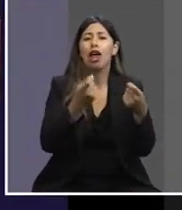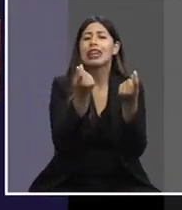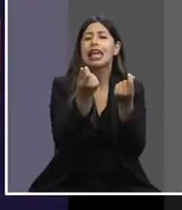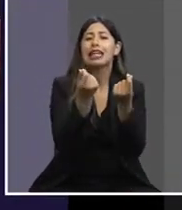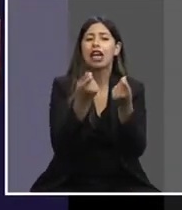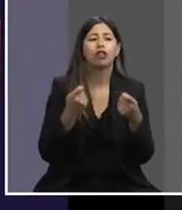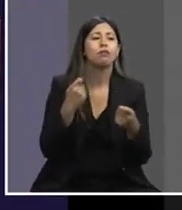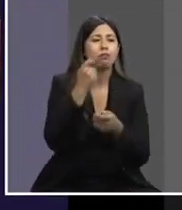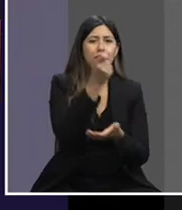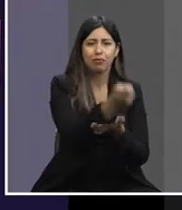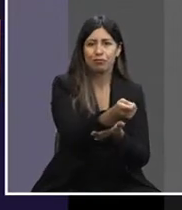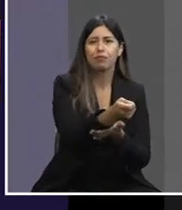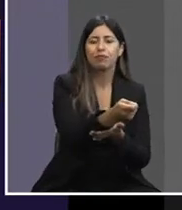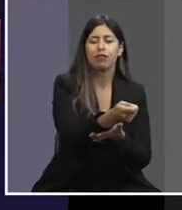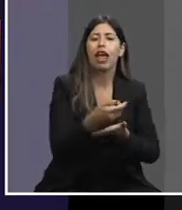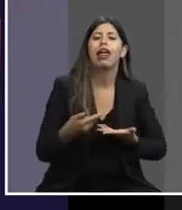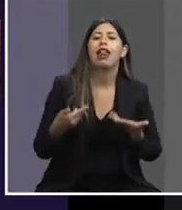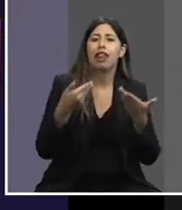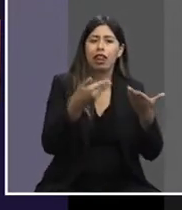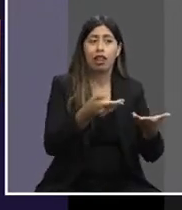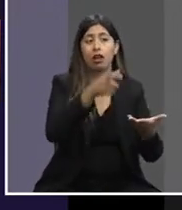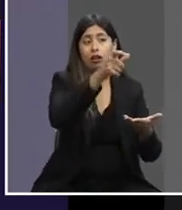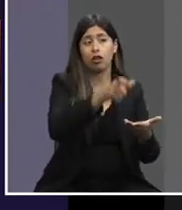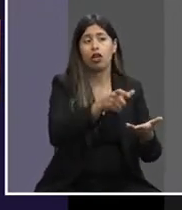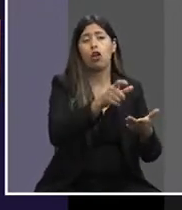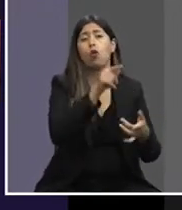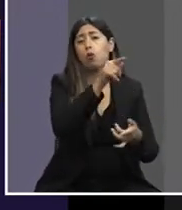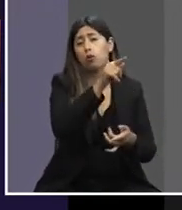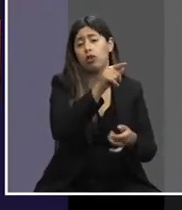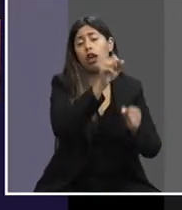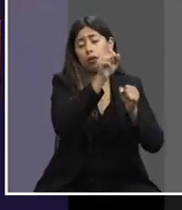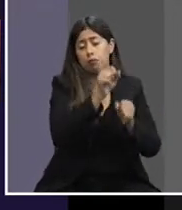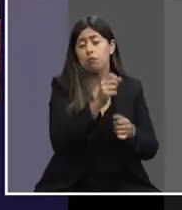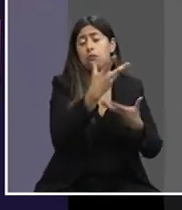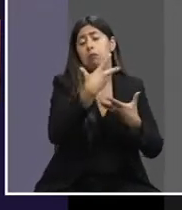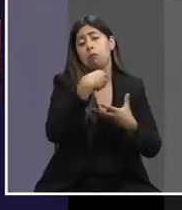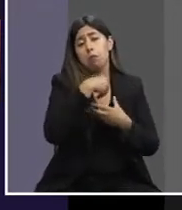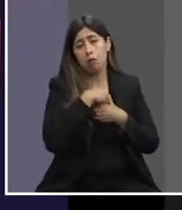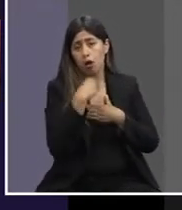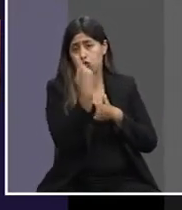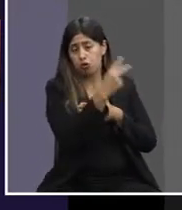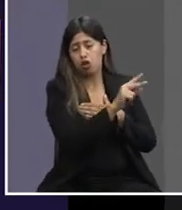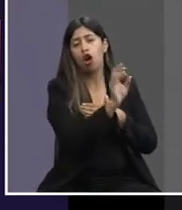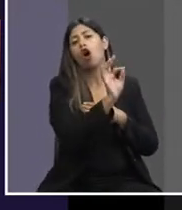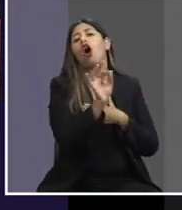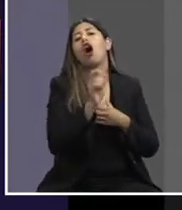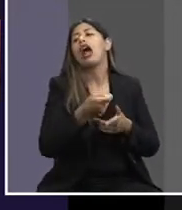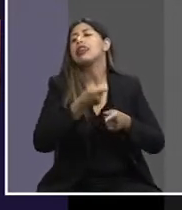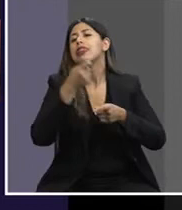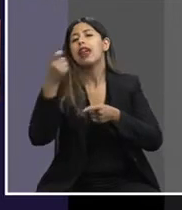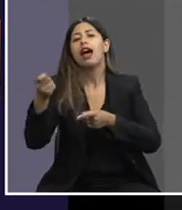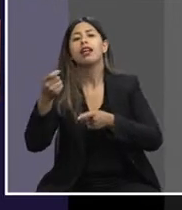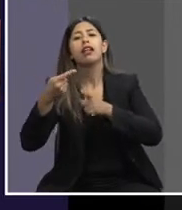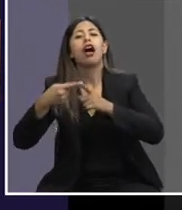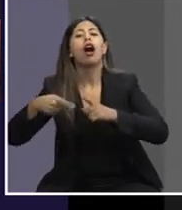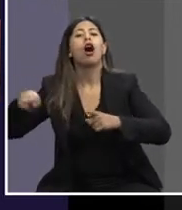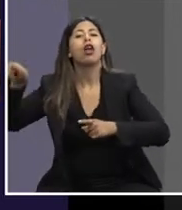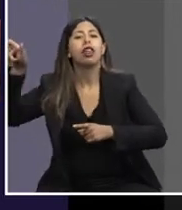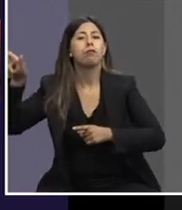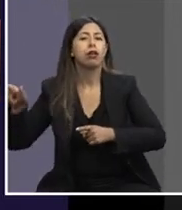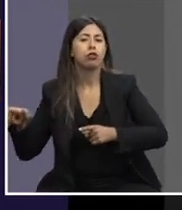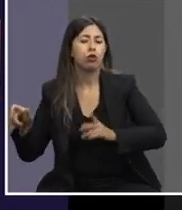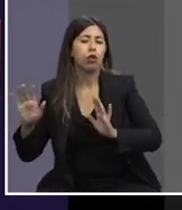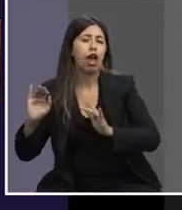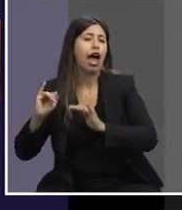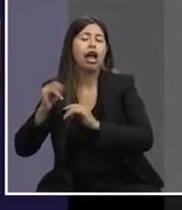difference between men and women became apparent. While men mostly chose to keep the money and their striatum gave them